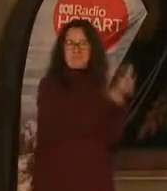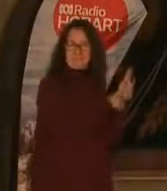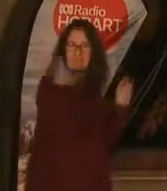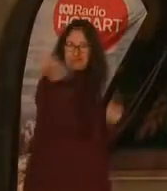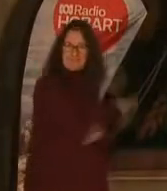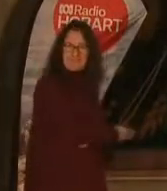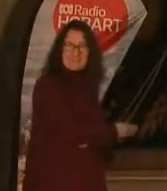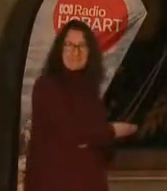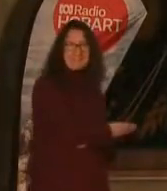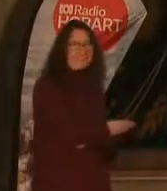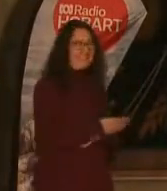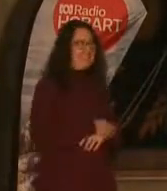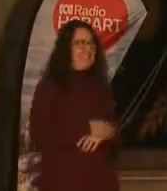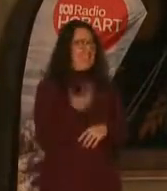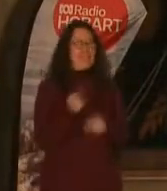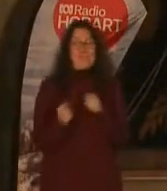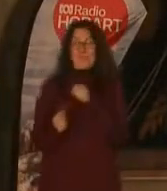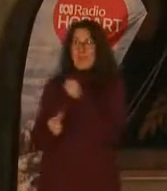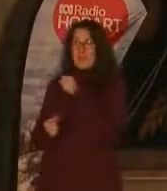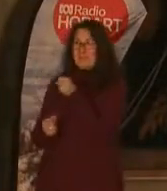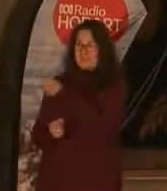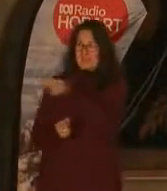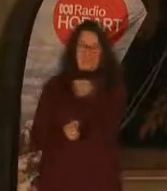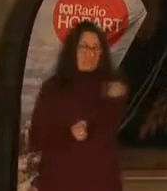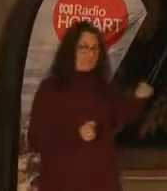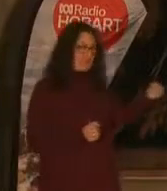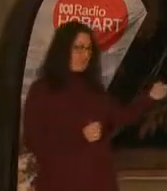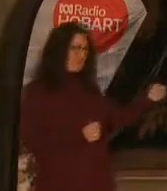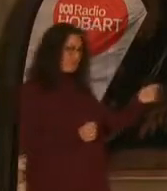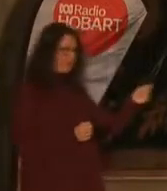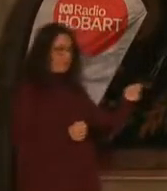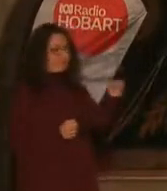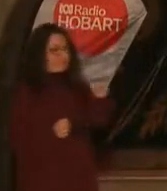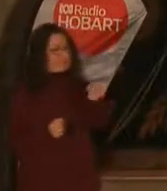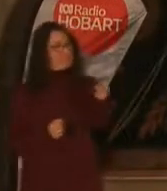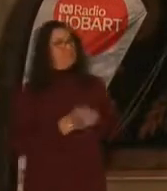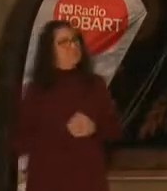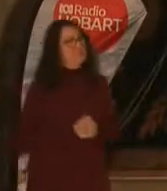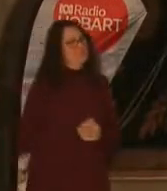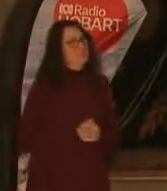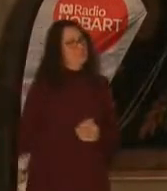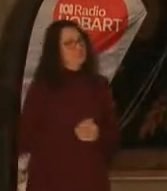So just put your hand up. We've got a roving mic here. Thank you so much.